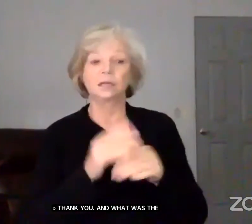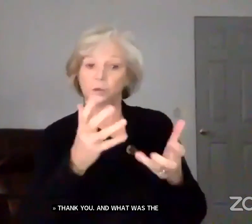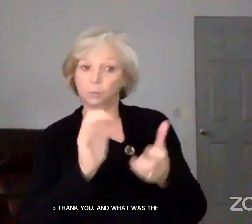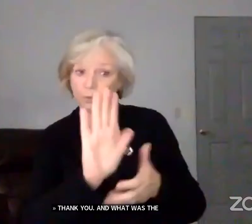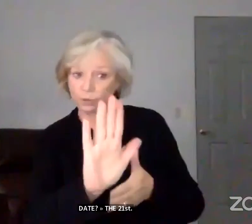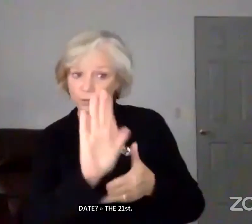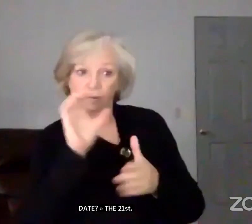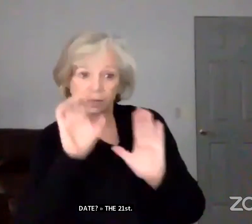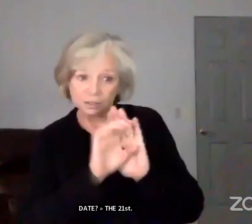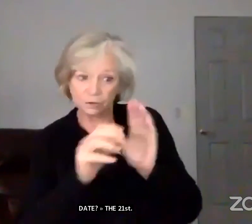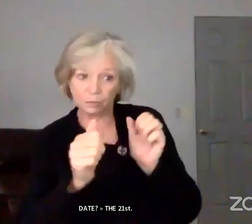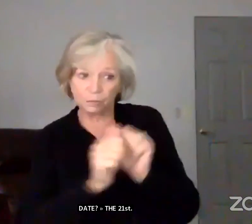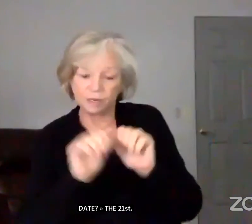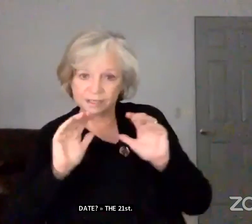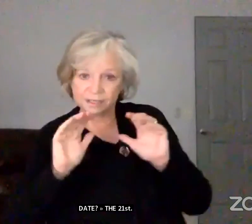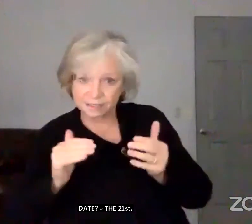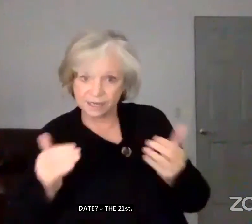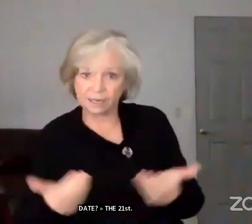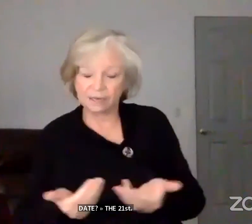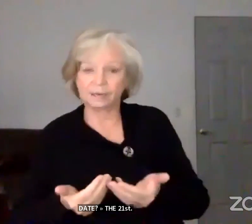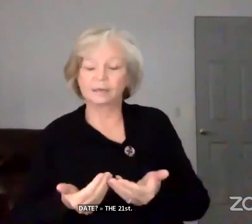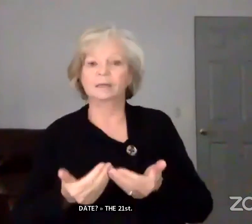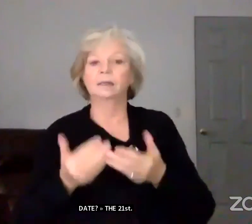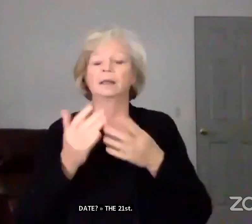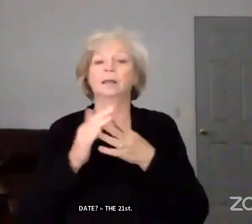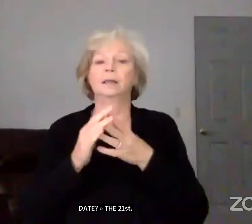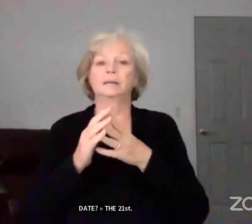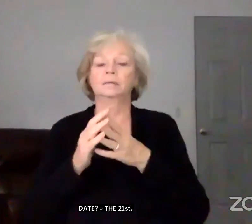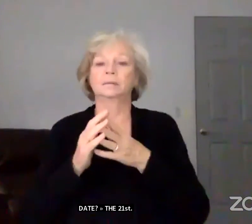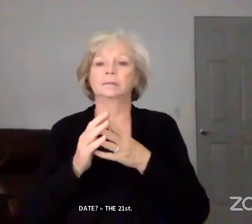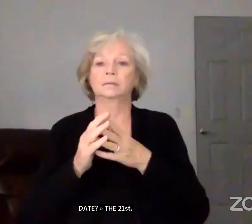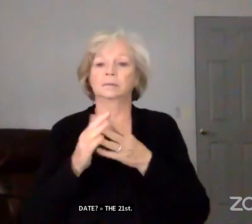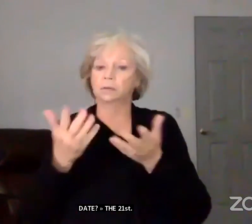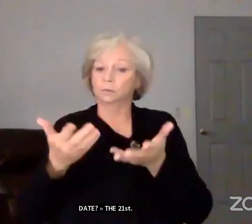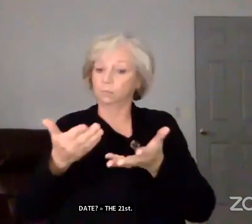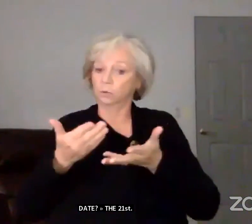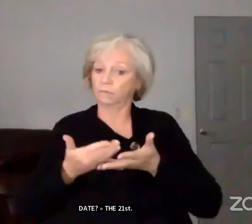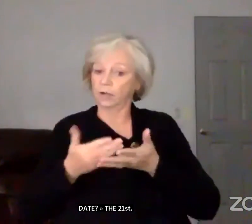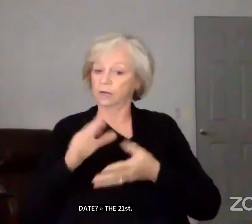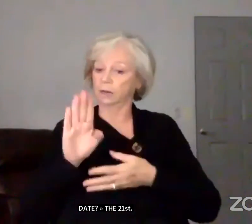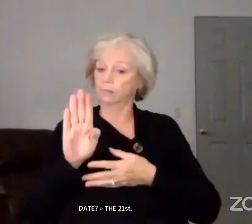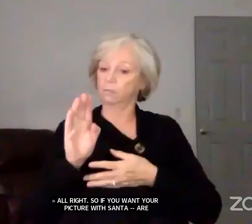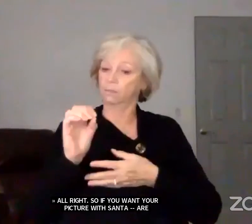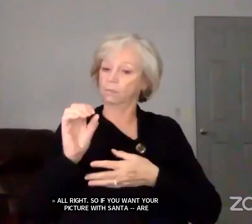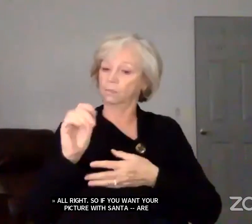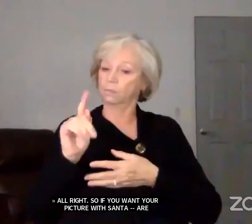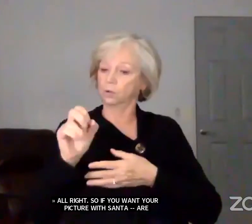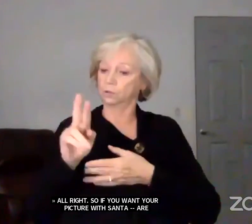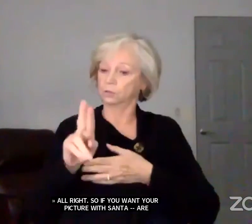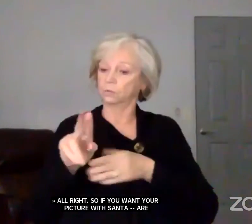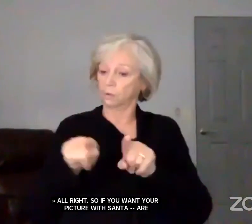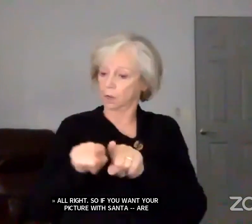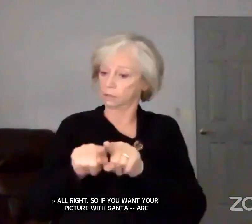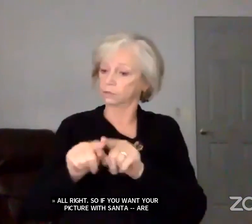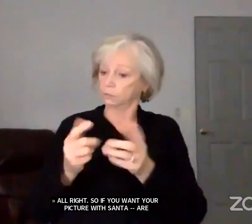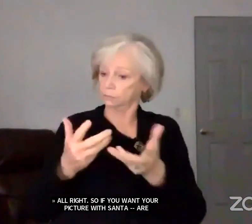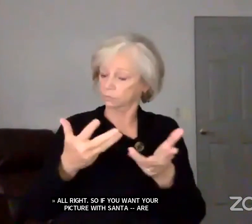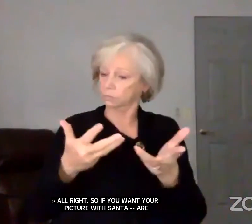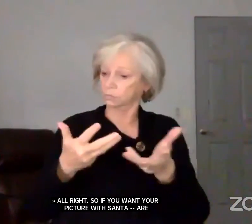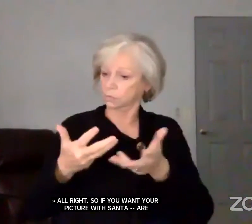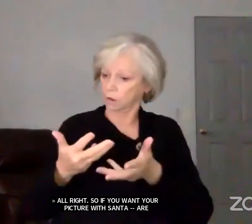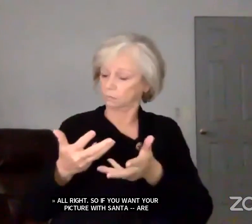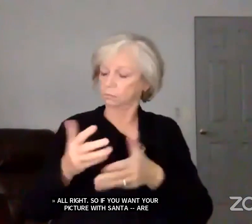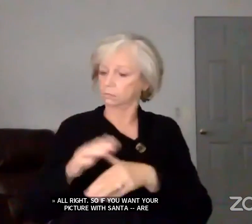with Santa, go and are you all offering boosters as well? This might be a good chance to get your booster and get a picture with